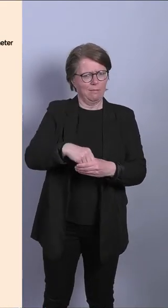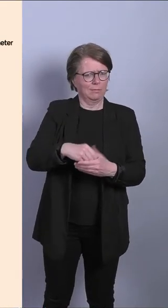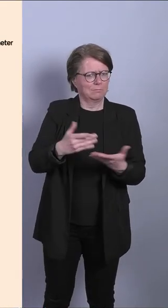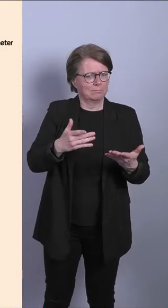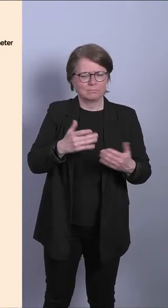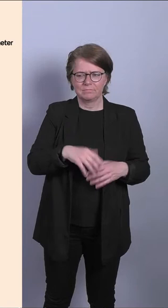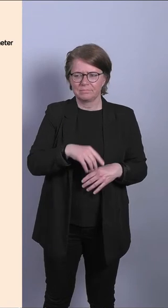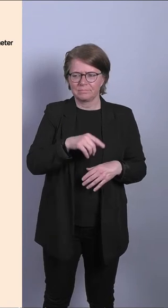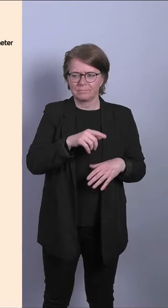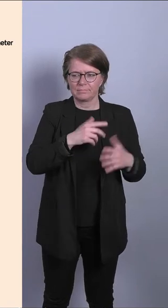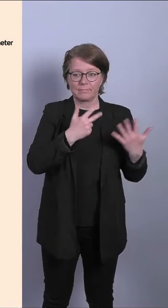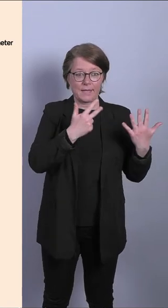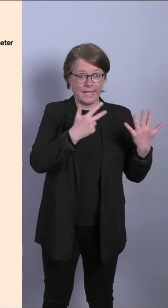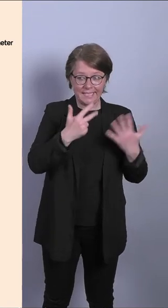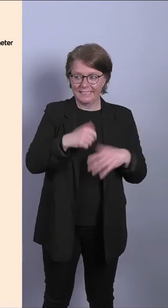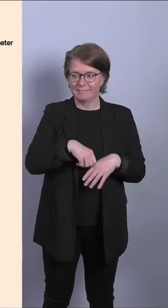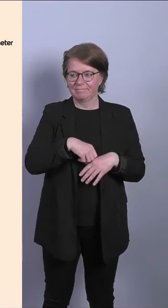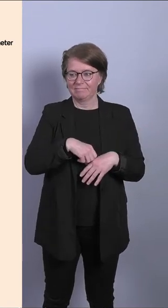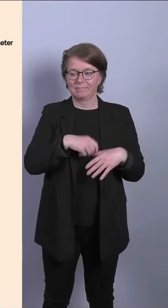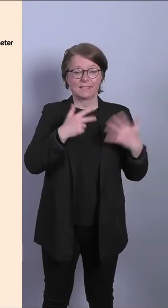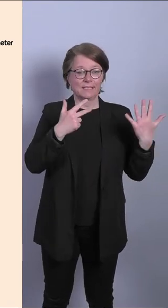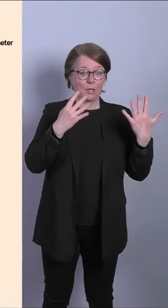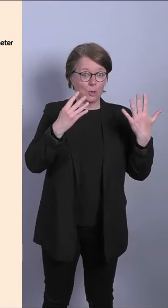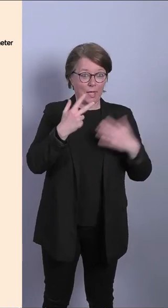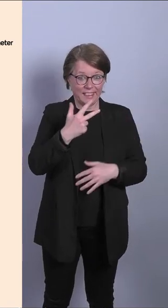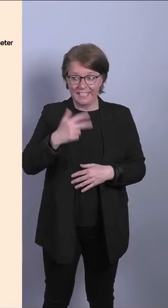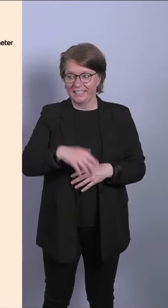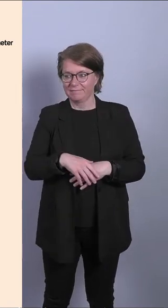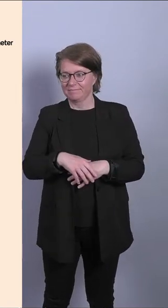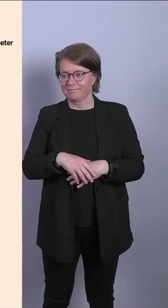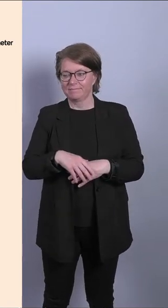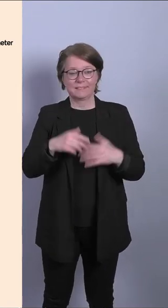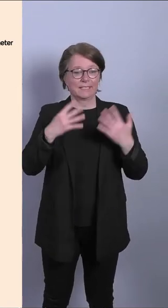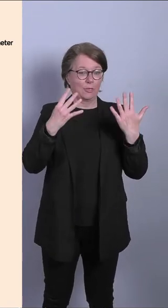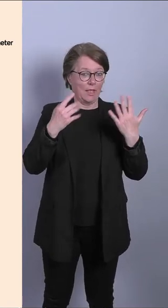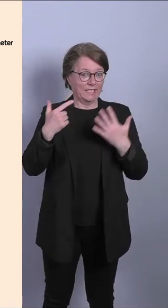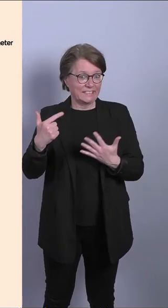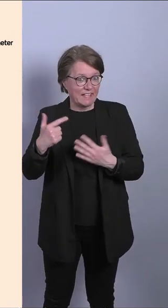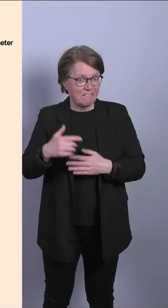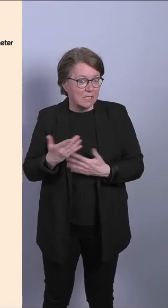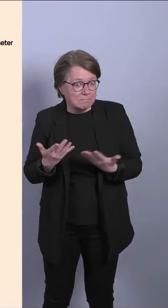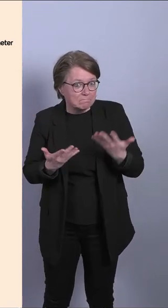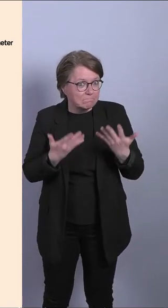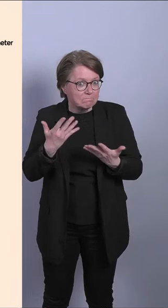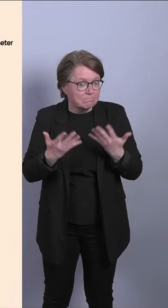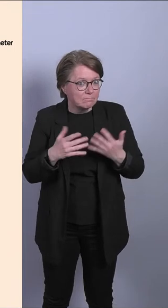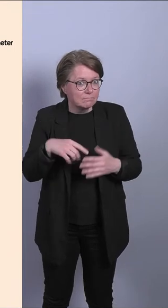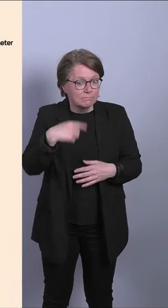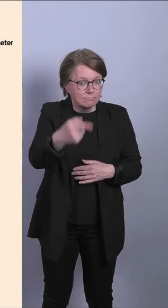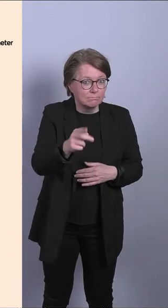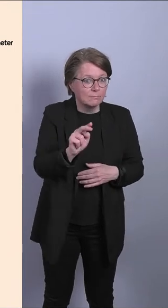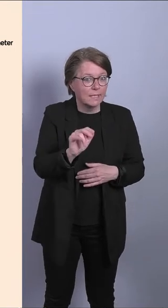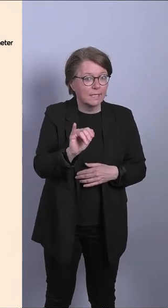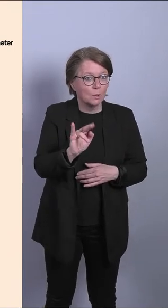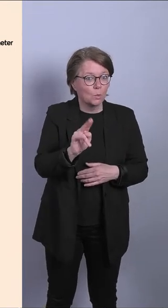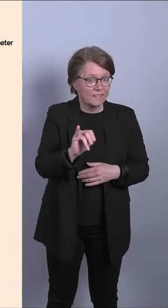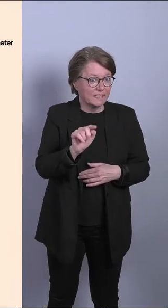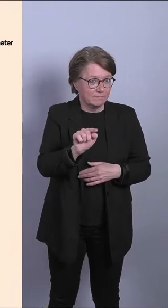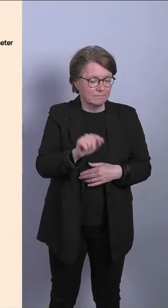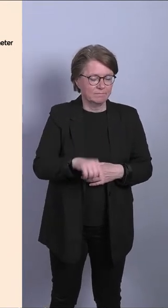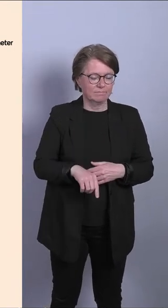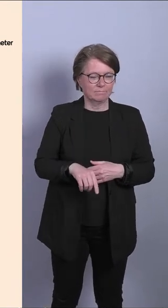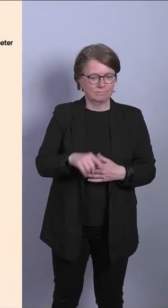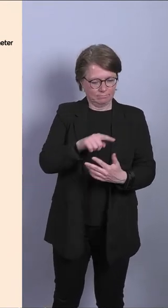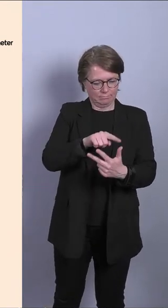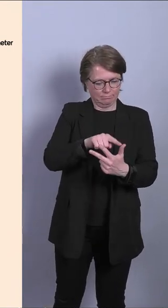93, or 97 years? The oldest volunteer at the time of the games, which age? 88, 93,